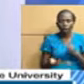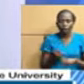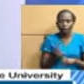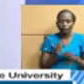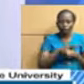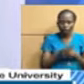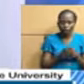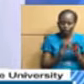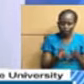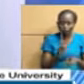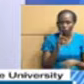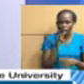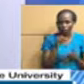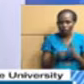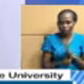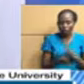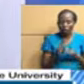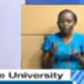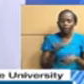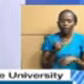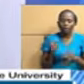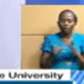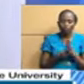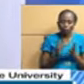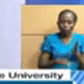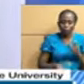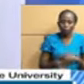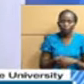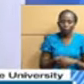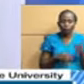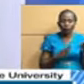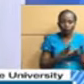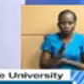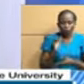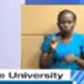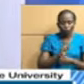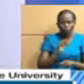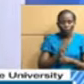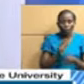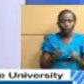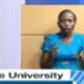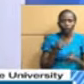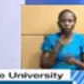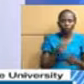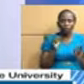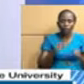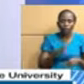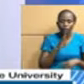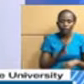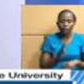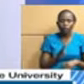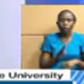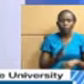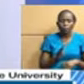of the issues we are dealing with. The other tenant is that in doing so you should not spend, or should be affordable. In other words, you should not